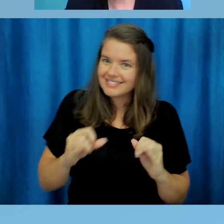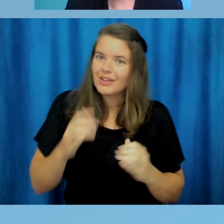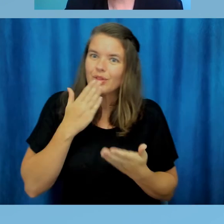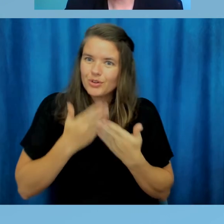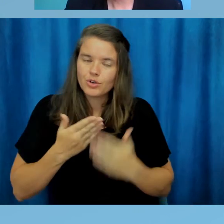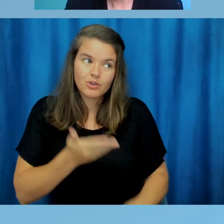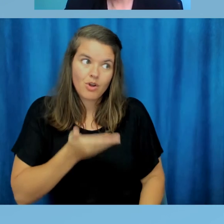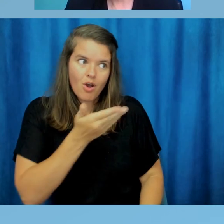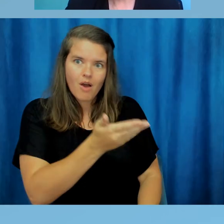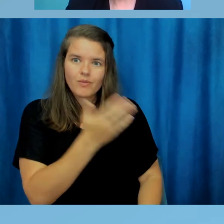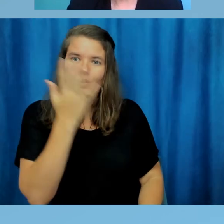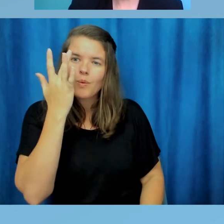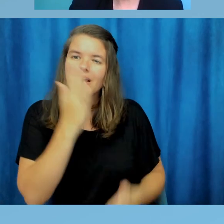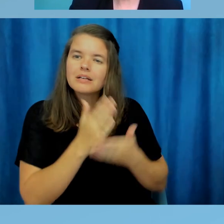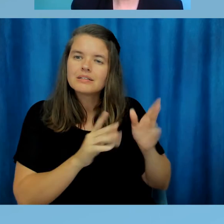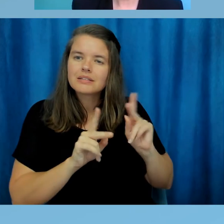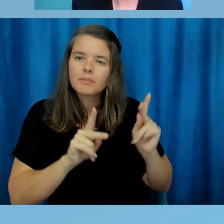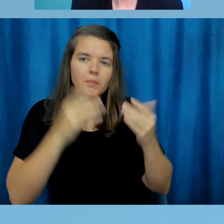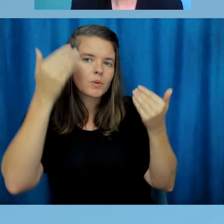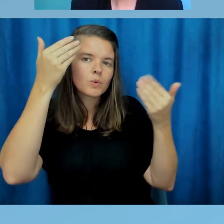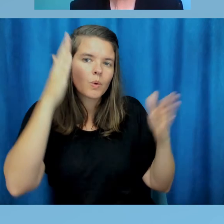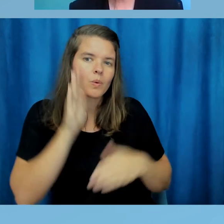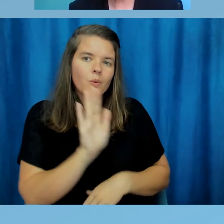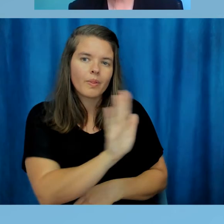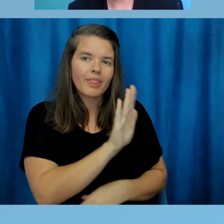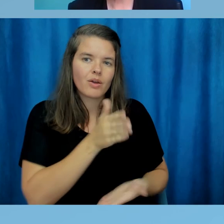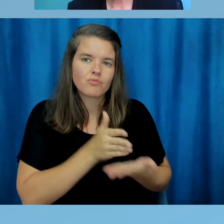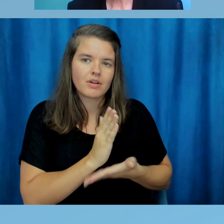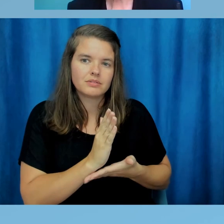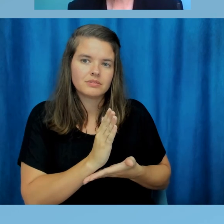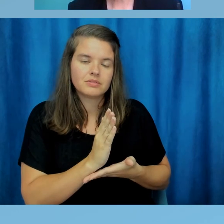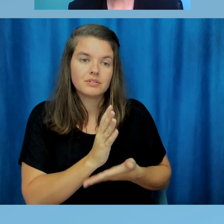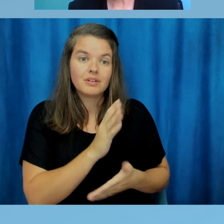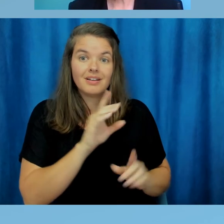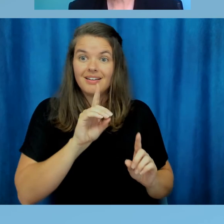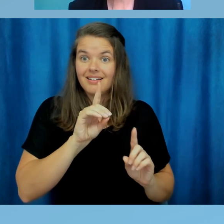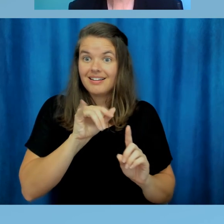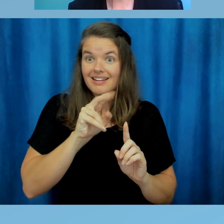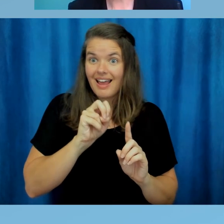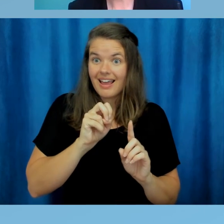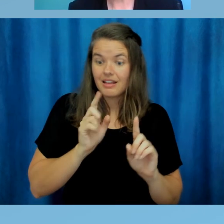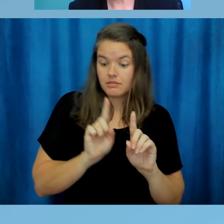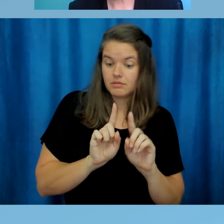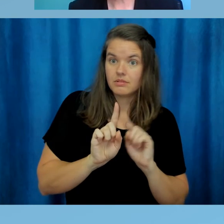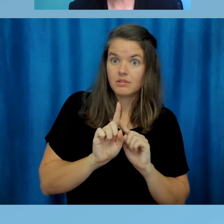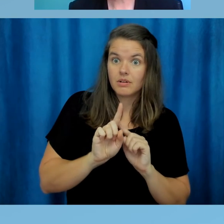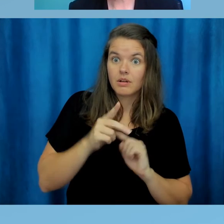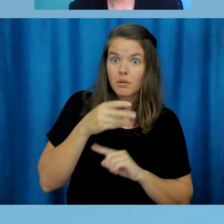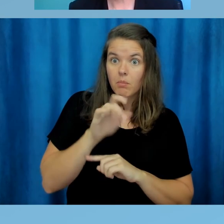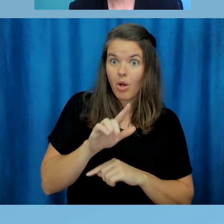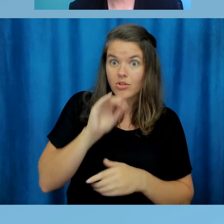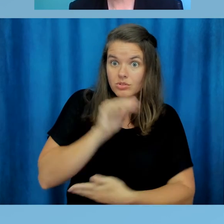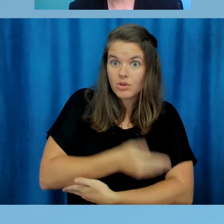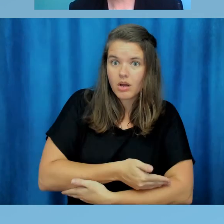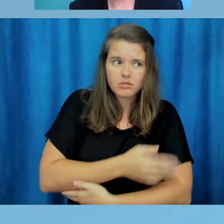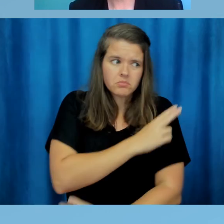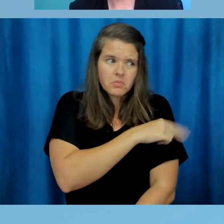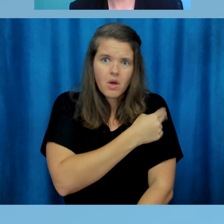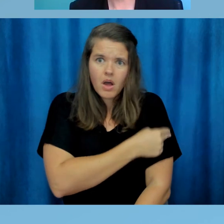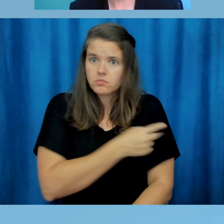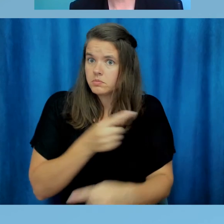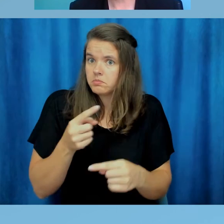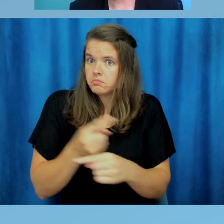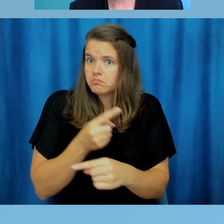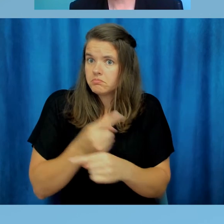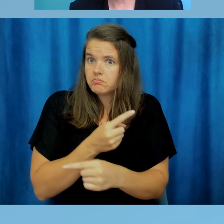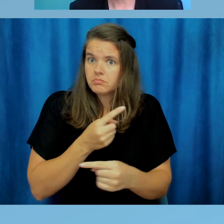everyone is aware of their rights. And because Diane is Paul's daughter and someone with whom the hospital